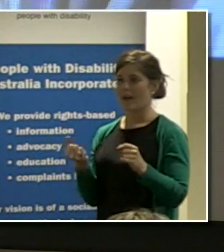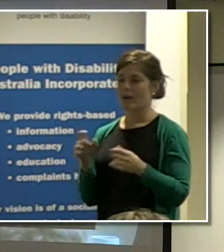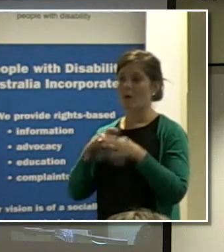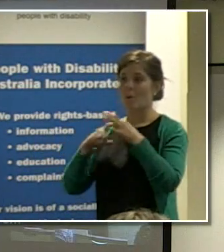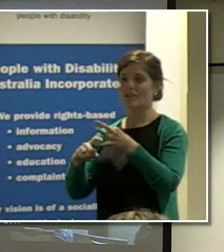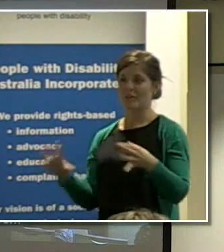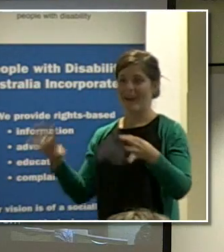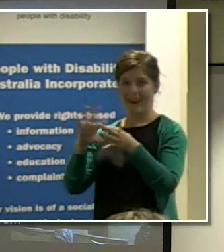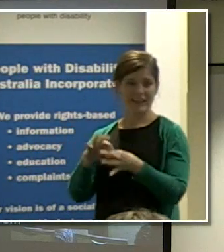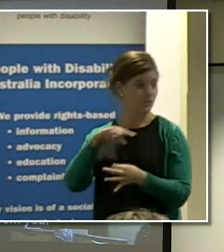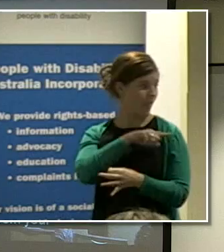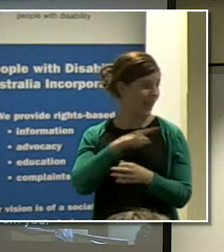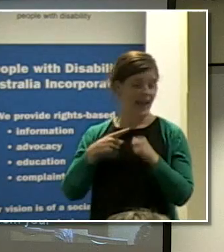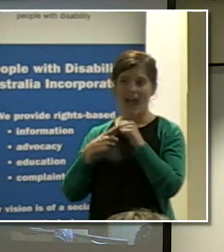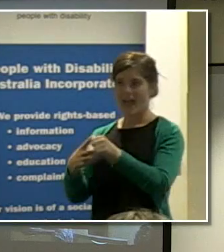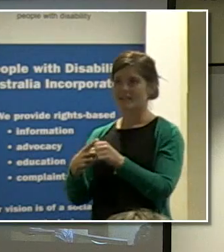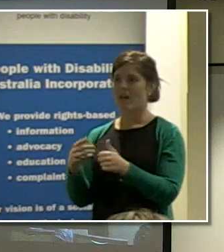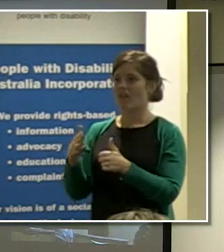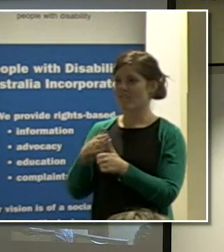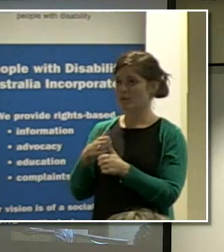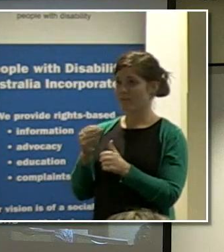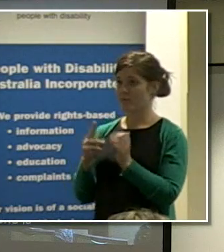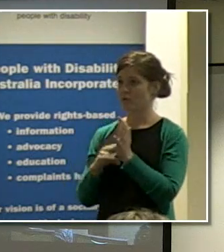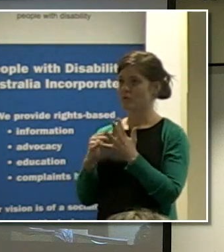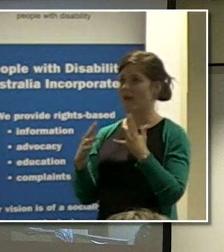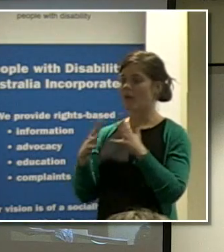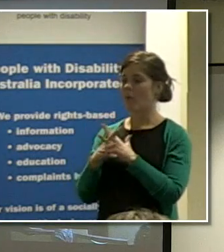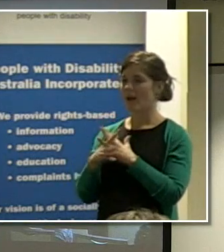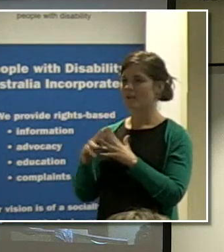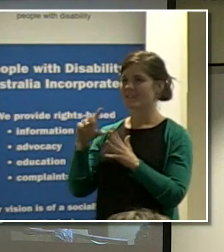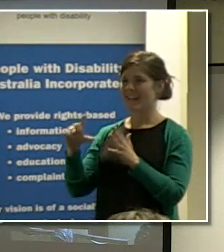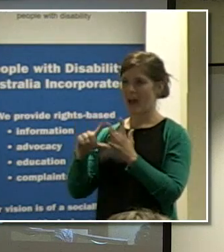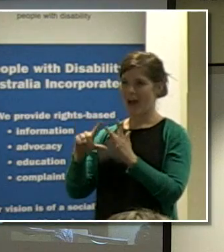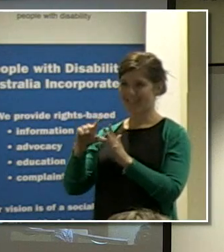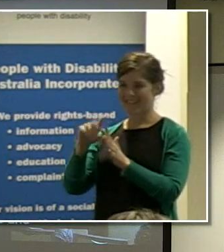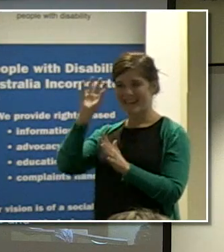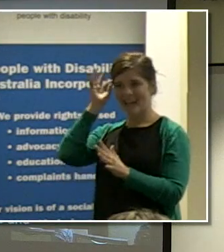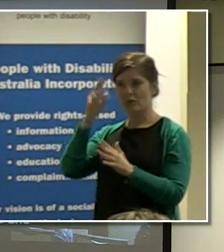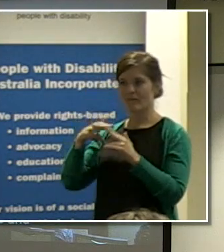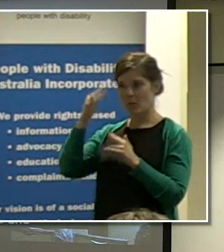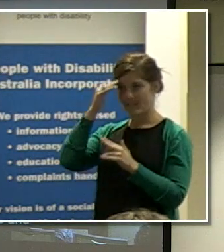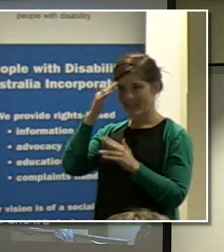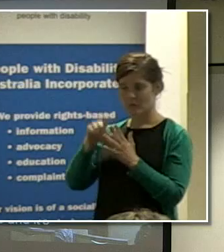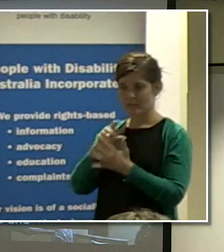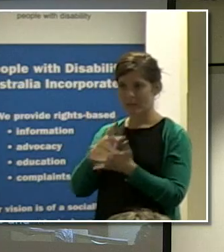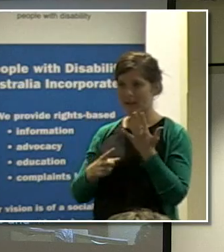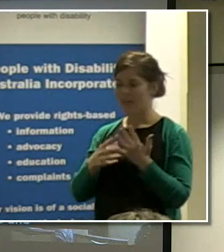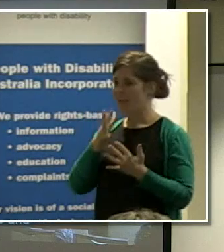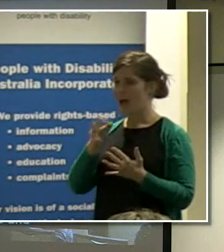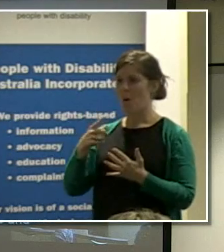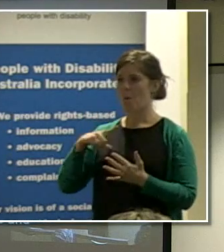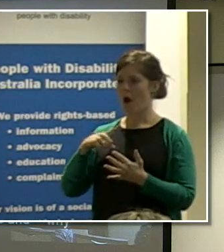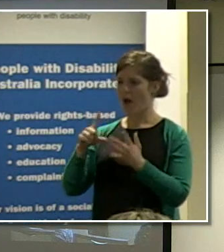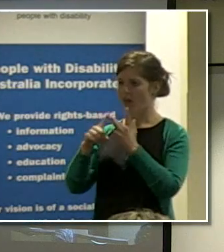The first one is from New South Wales Council for Intellectual Disability. They've tweeted, why is the information linkages